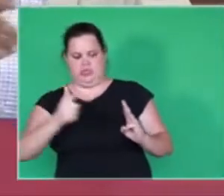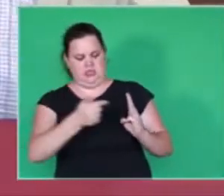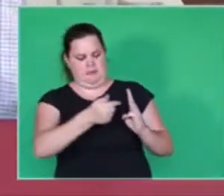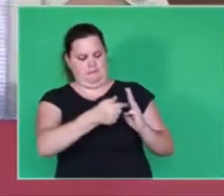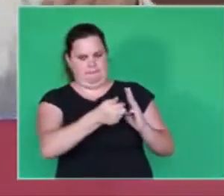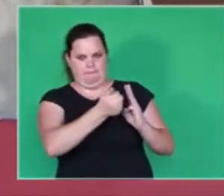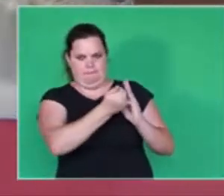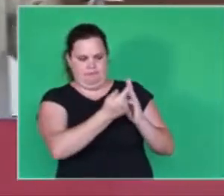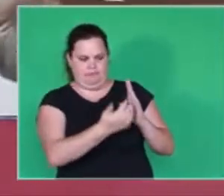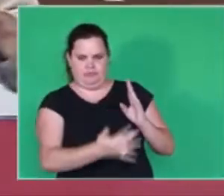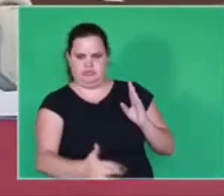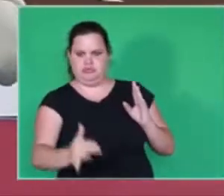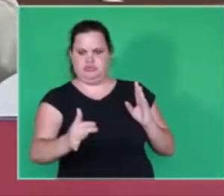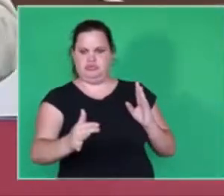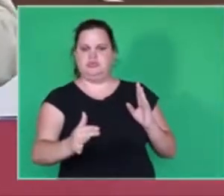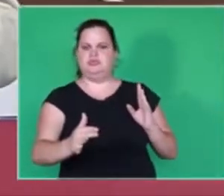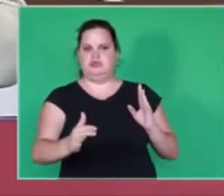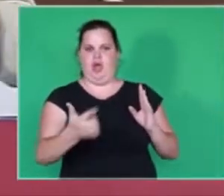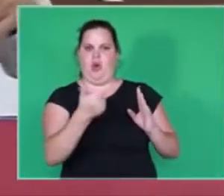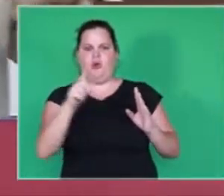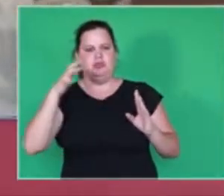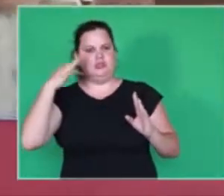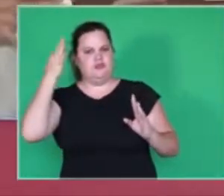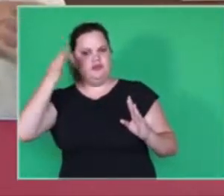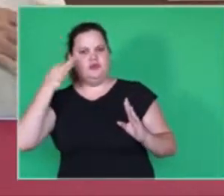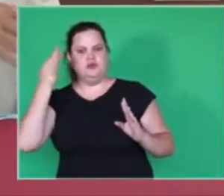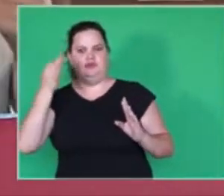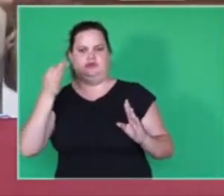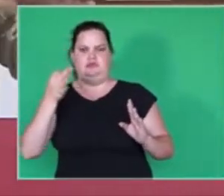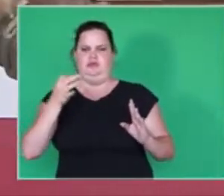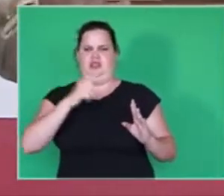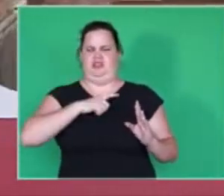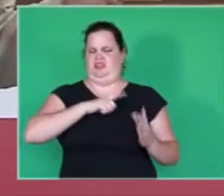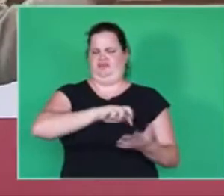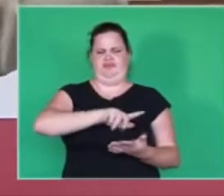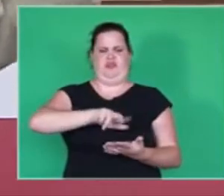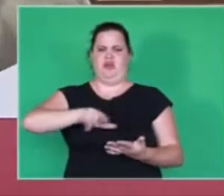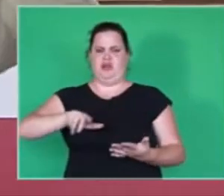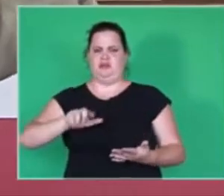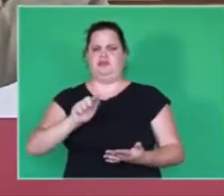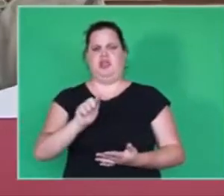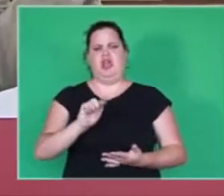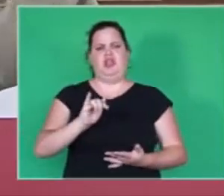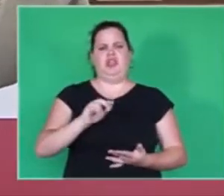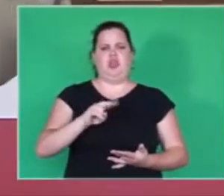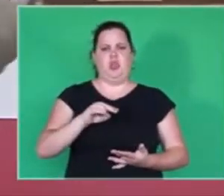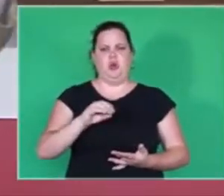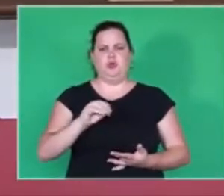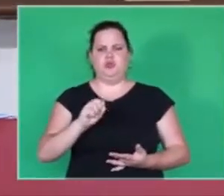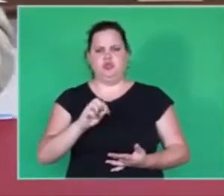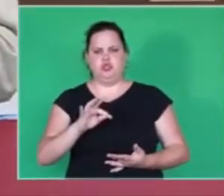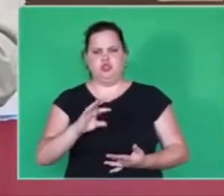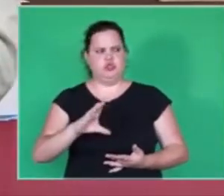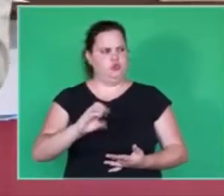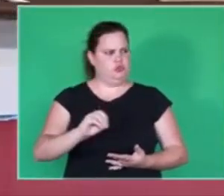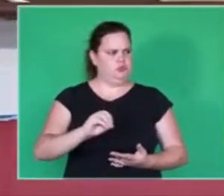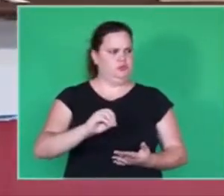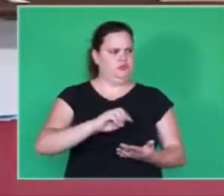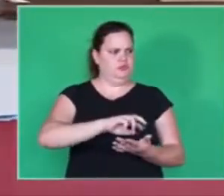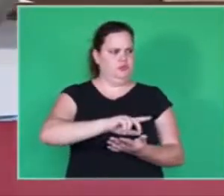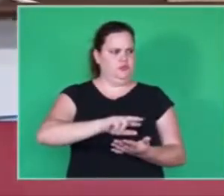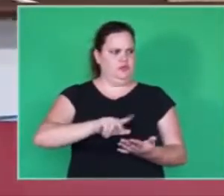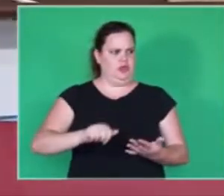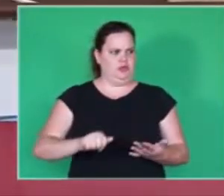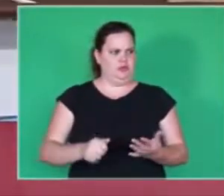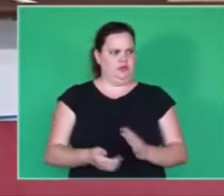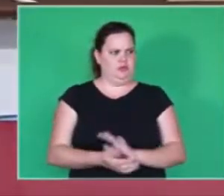other philosophies. The Epicureanism, Stoicism, Gnosticism, and all of them